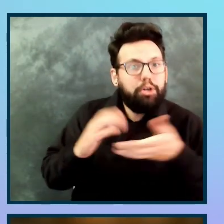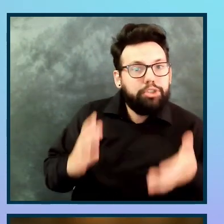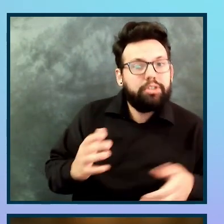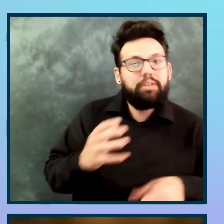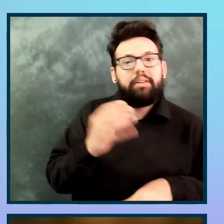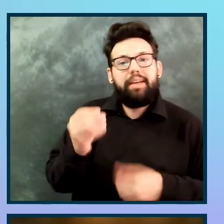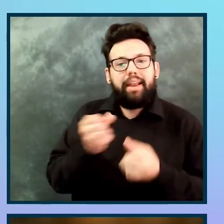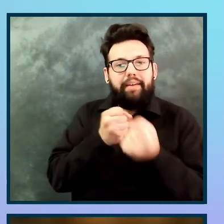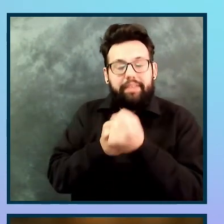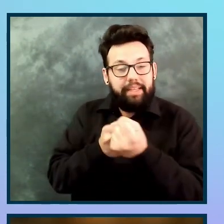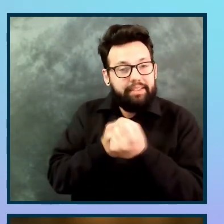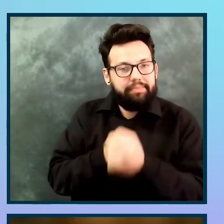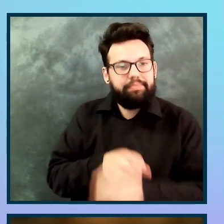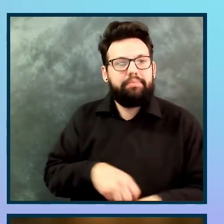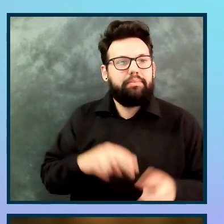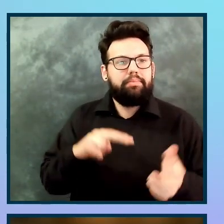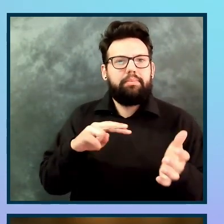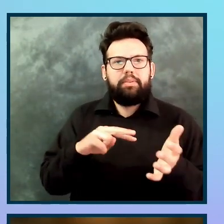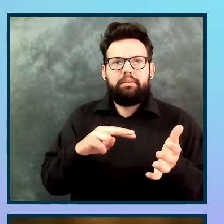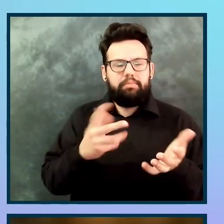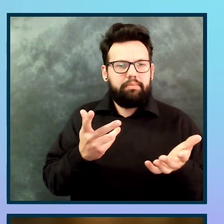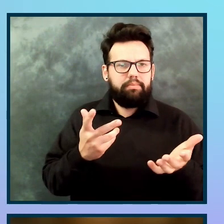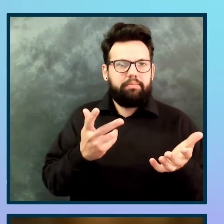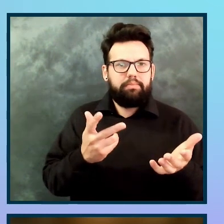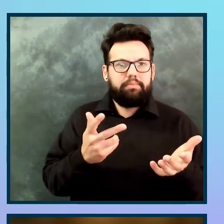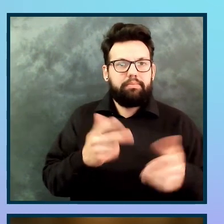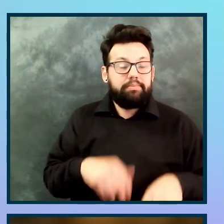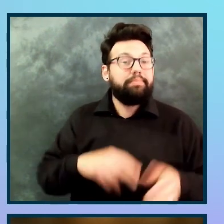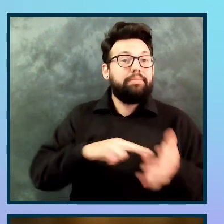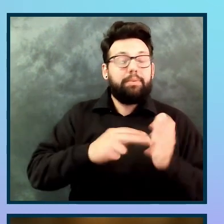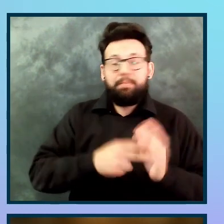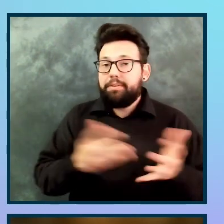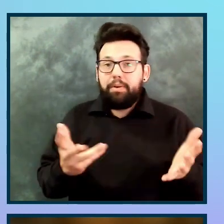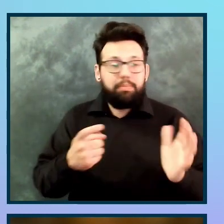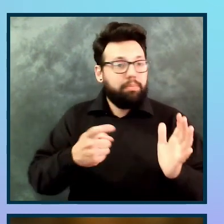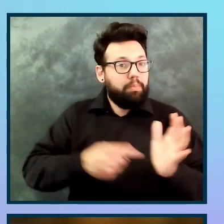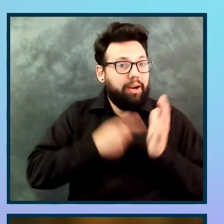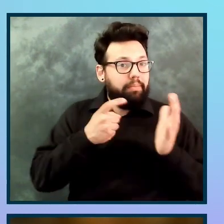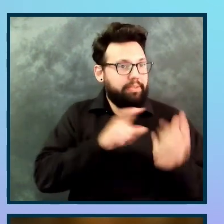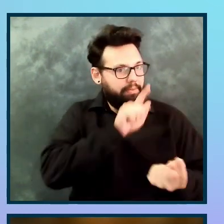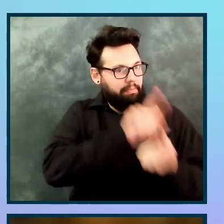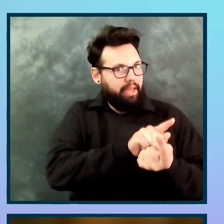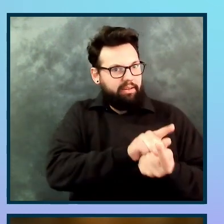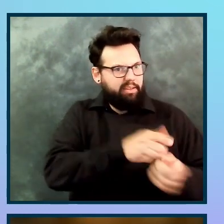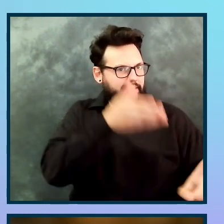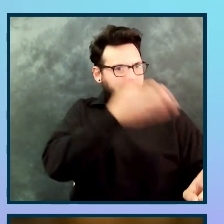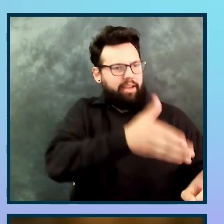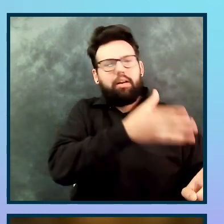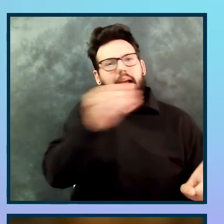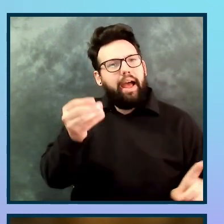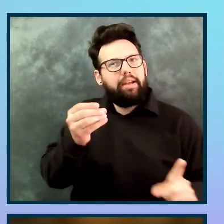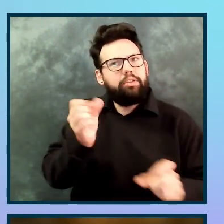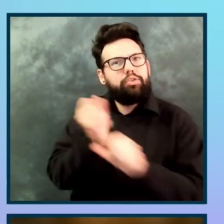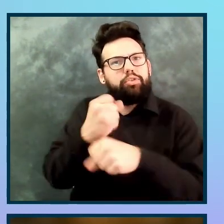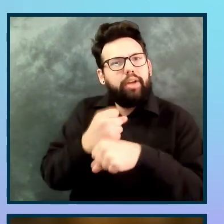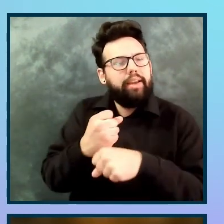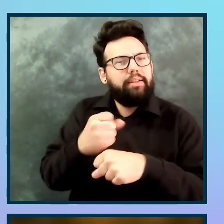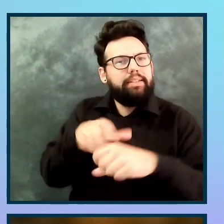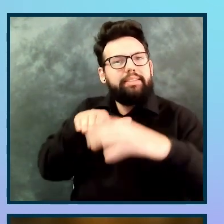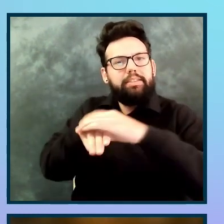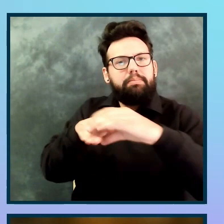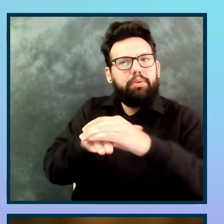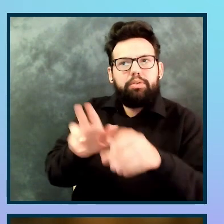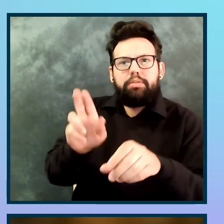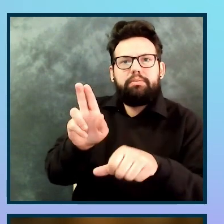the requirements will be met, but at the same time, we're creating an accessible user experience. So if we look at a very